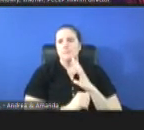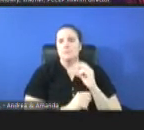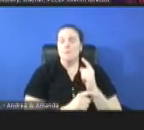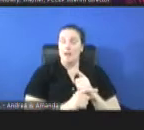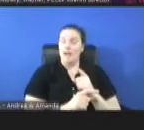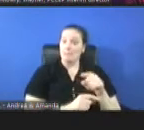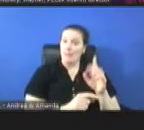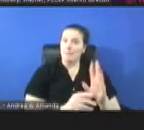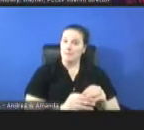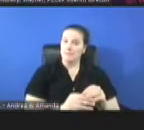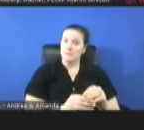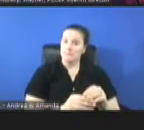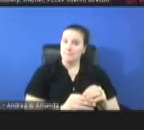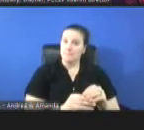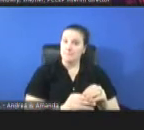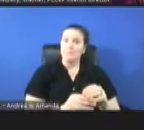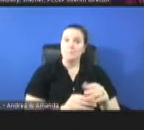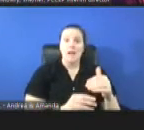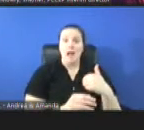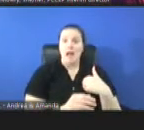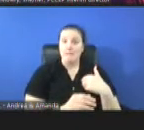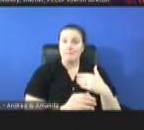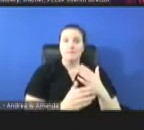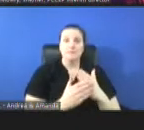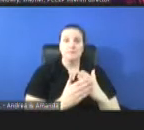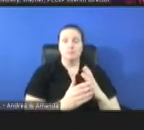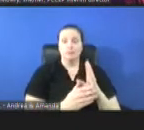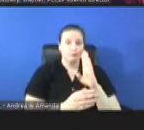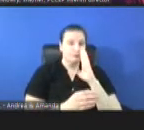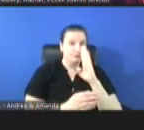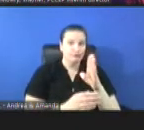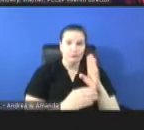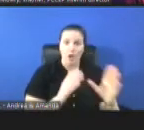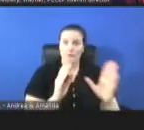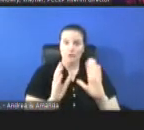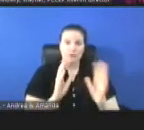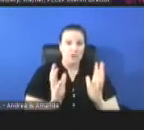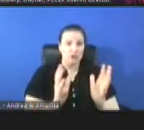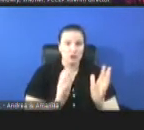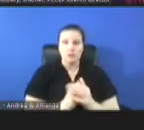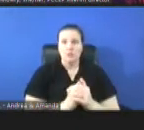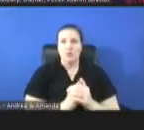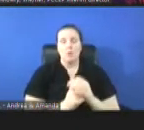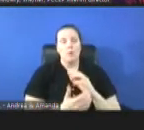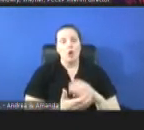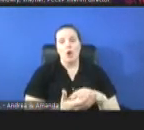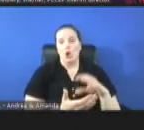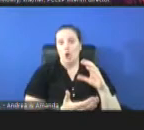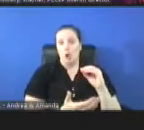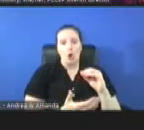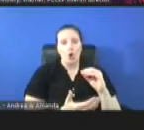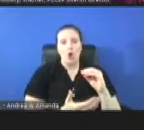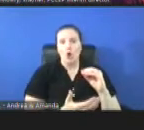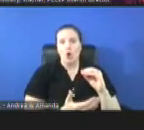meeting, you know, they're having some really frank conversations, and we learned from